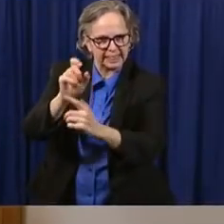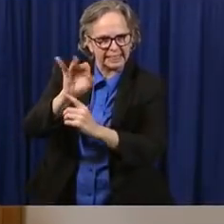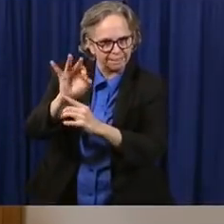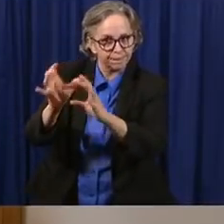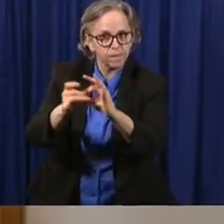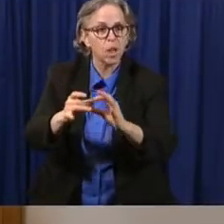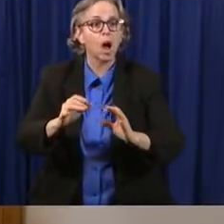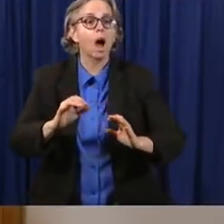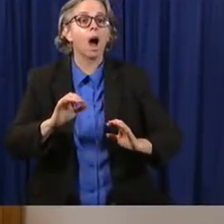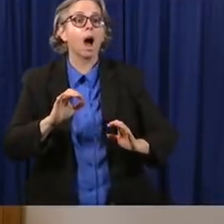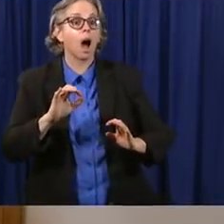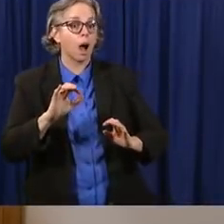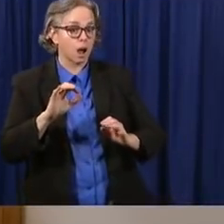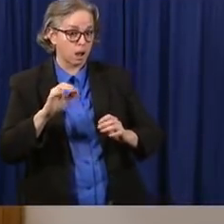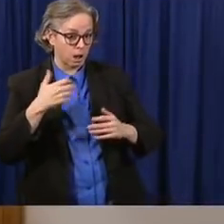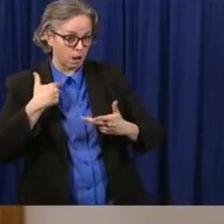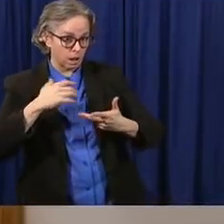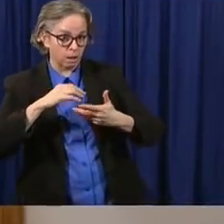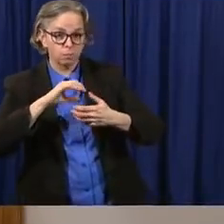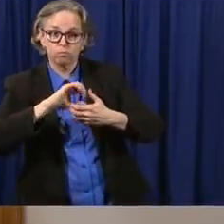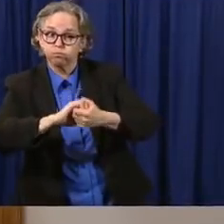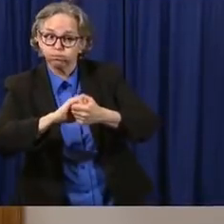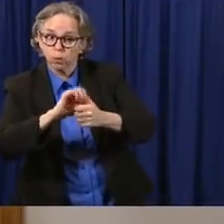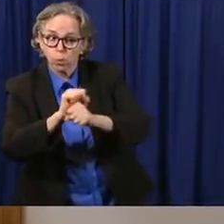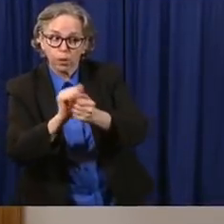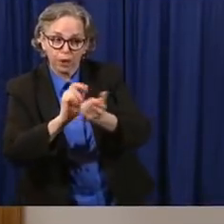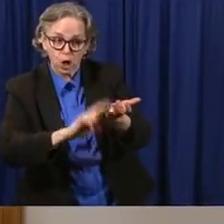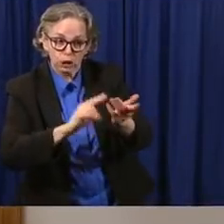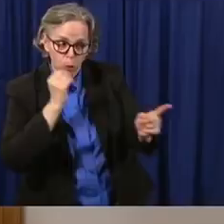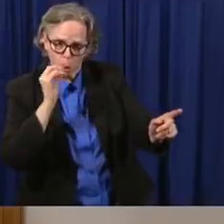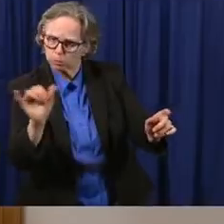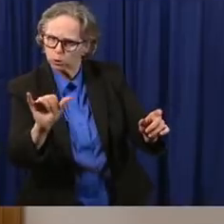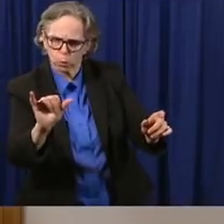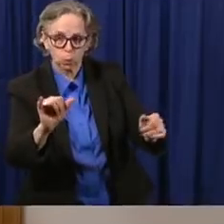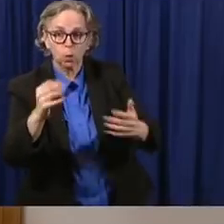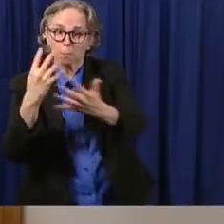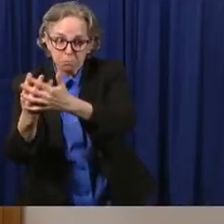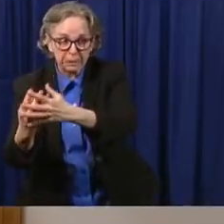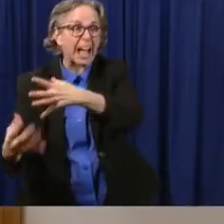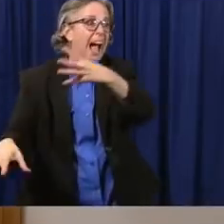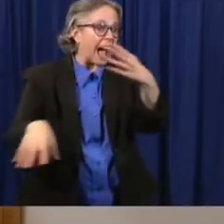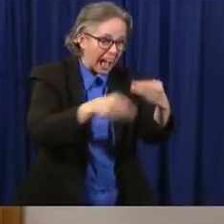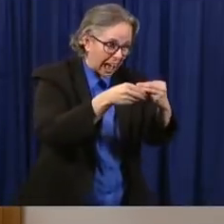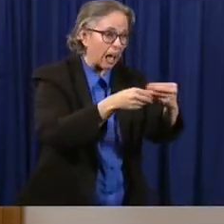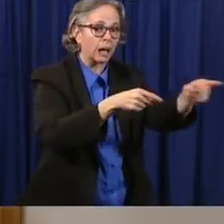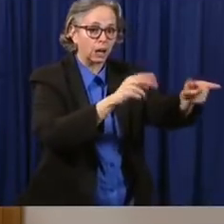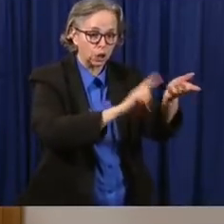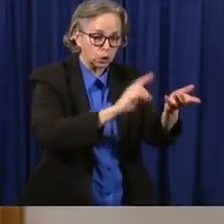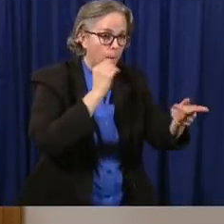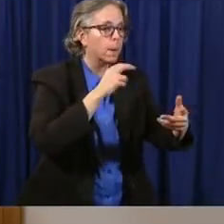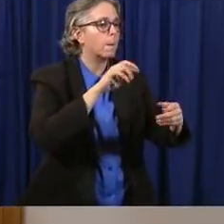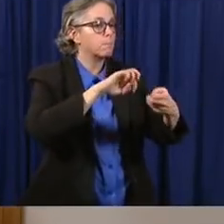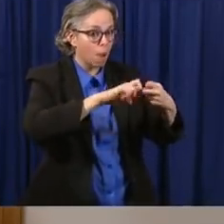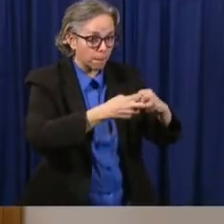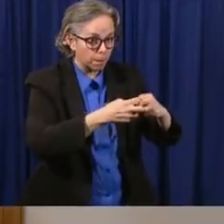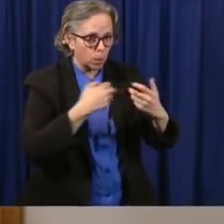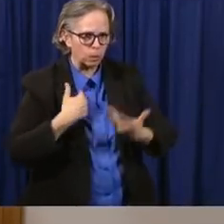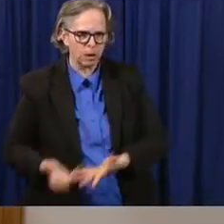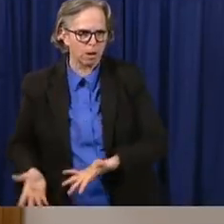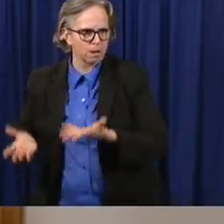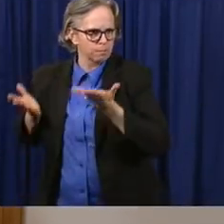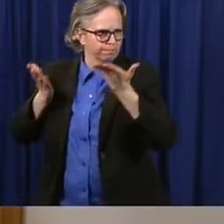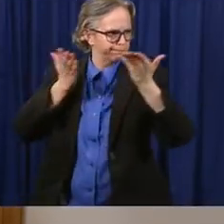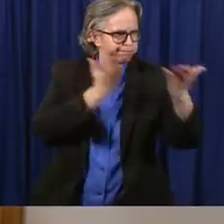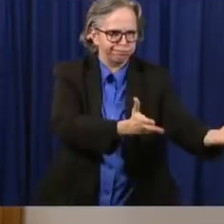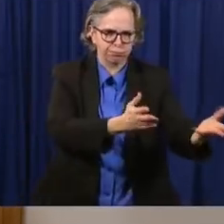nursing homes in regard to how, when there is a problem, we surge in more resources in those nursing homes,